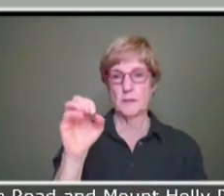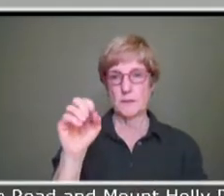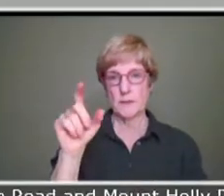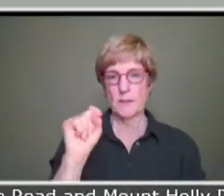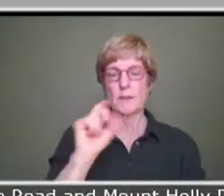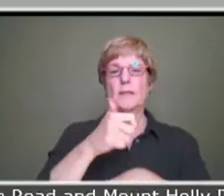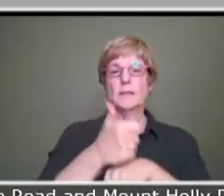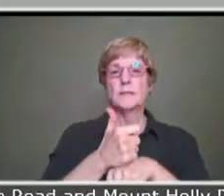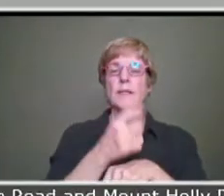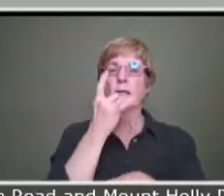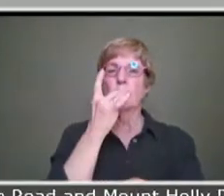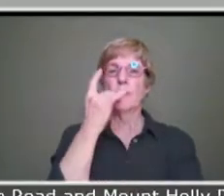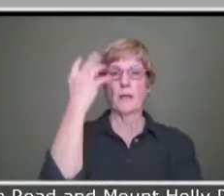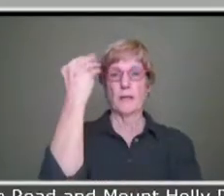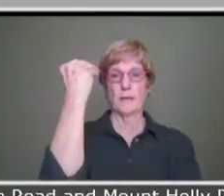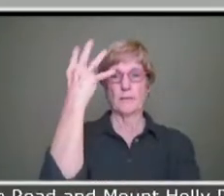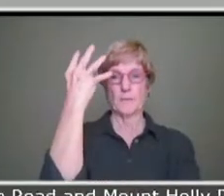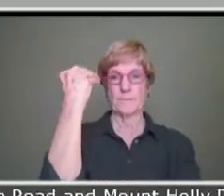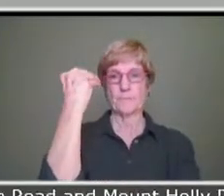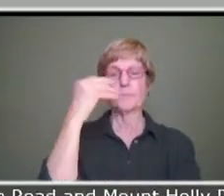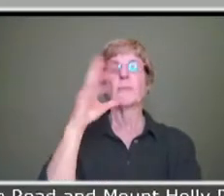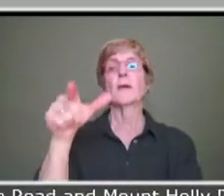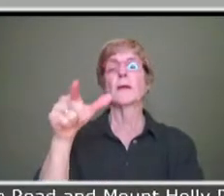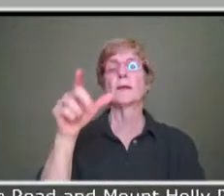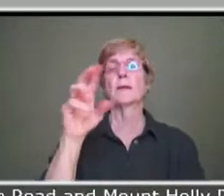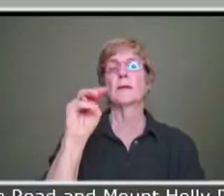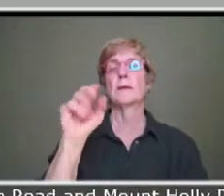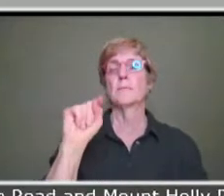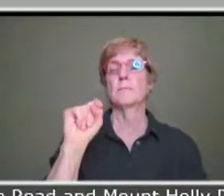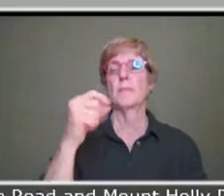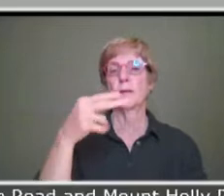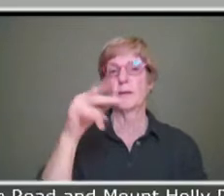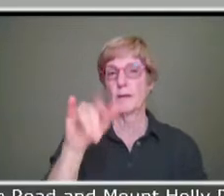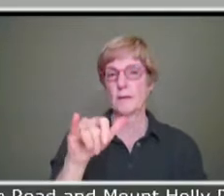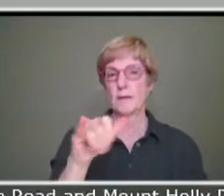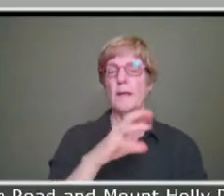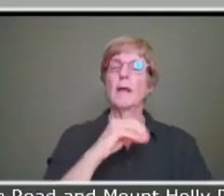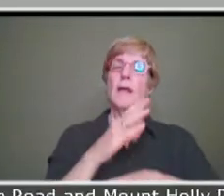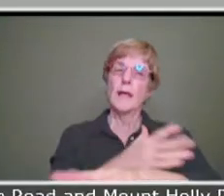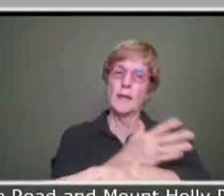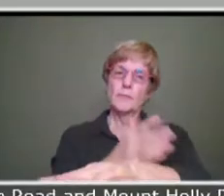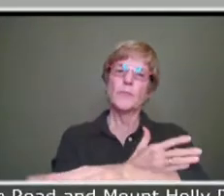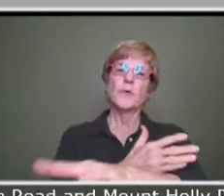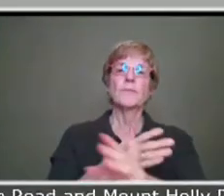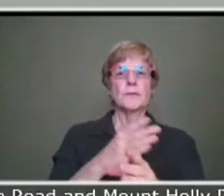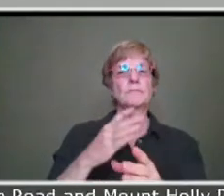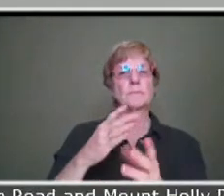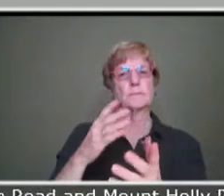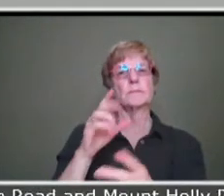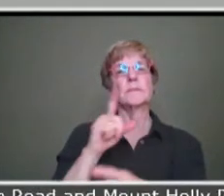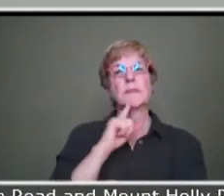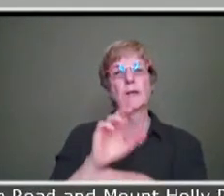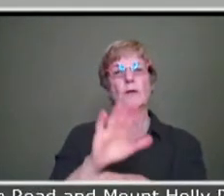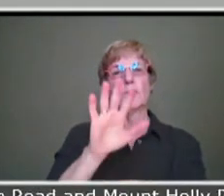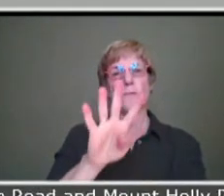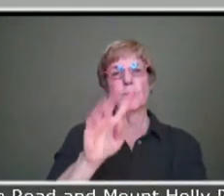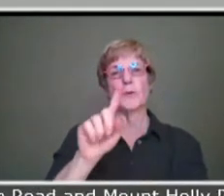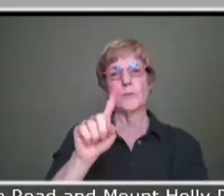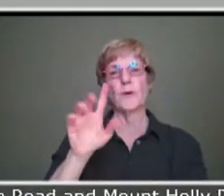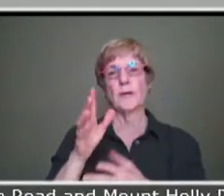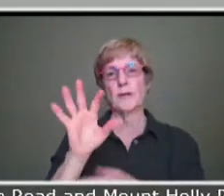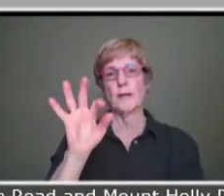traffic signal at Ryan Road and Mount Holly Road also commits to improvements along the Rhine Road Frontage including dedication of 41 feet of right away